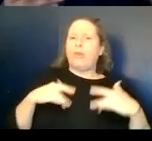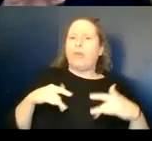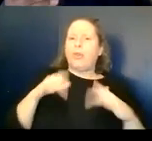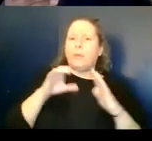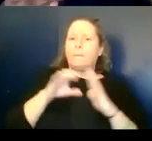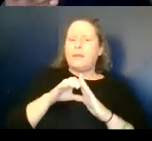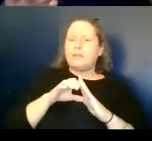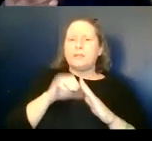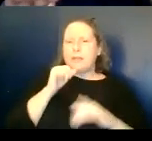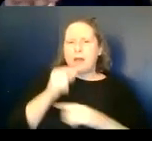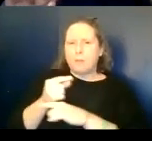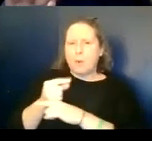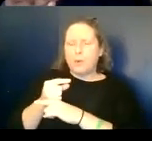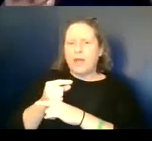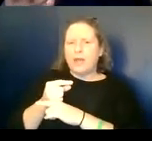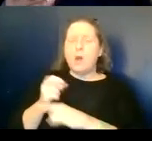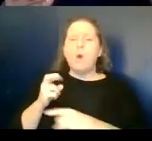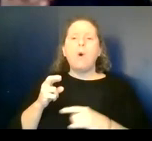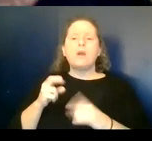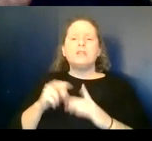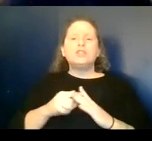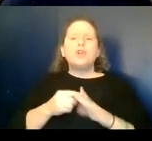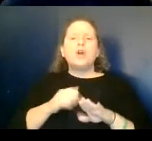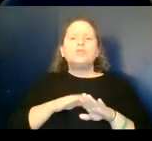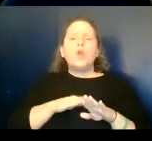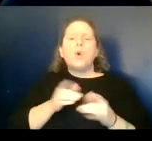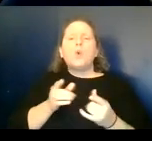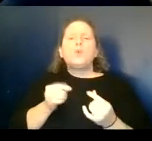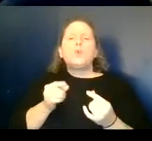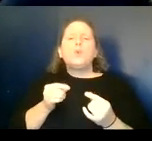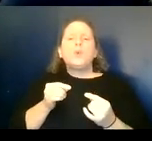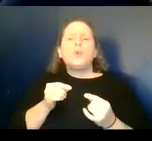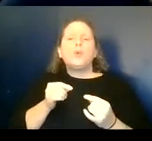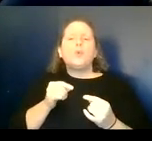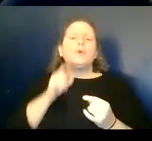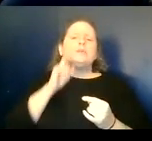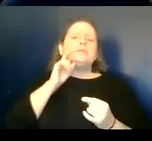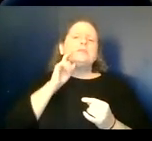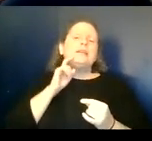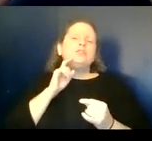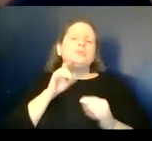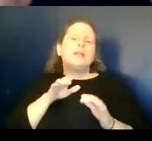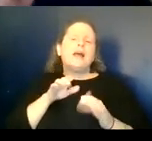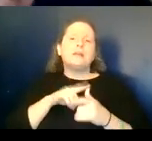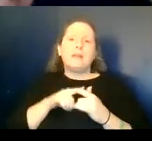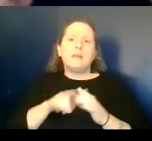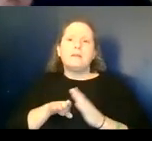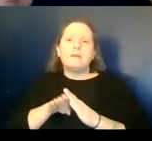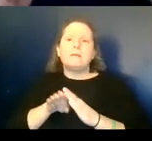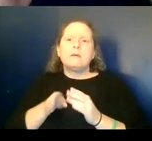commit sexual acts to people older than that person. It can also be in a similar situation